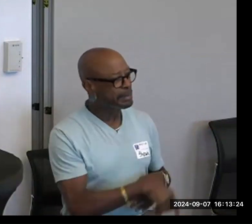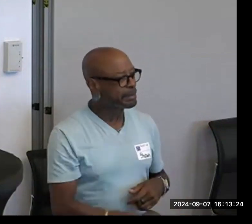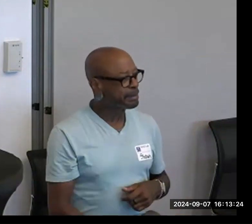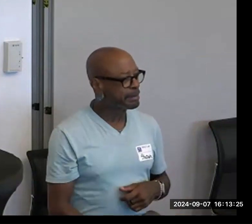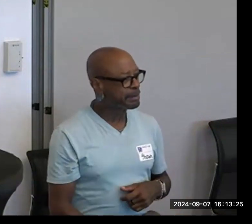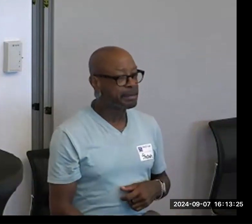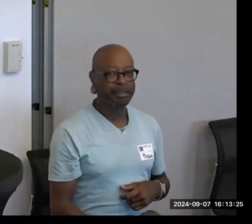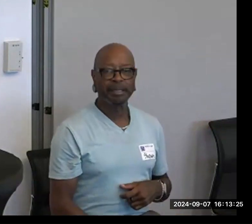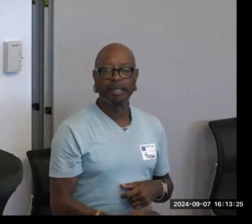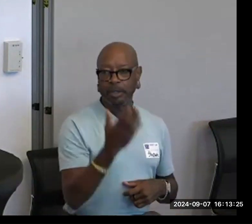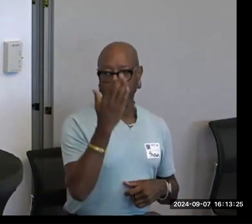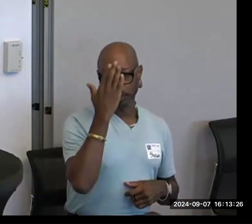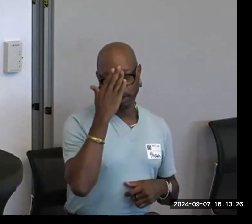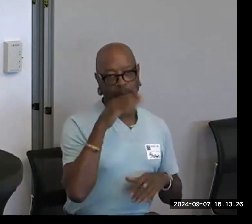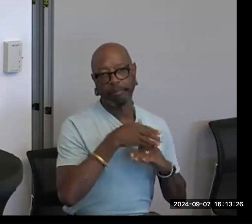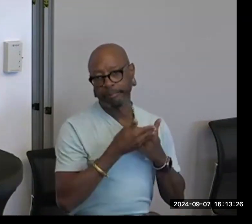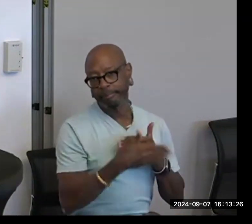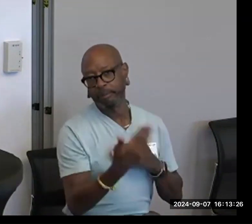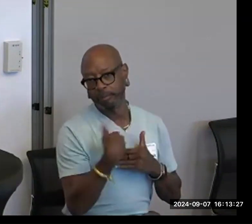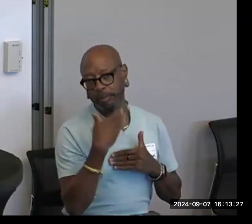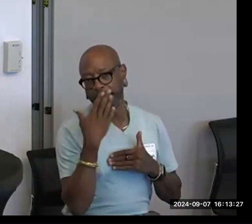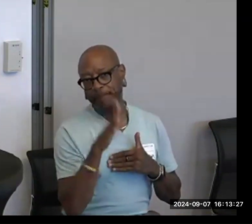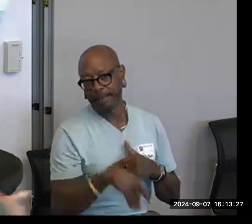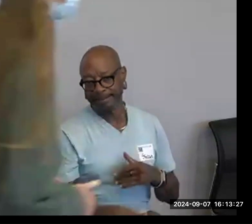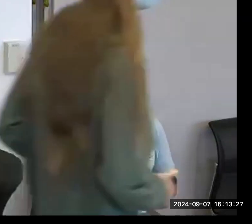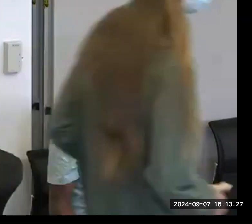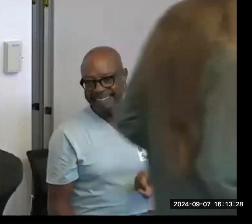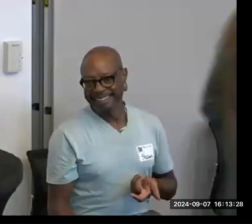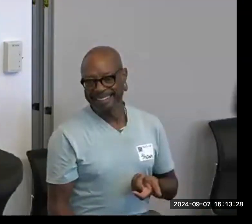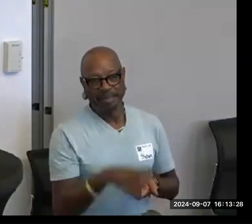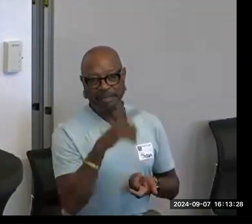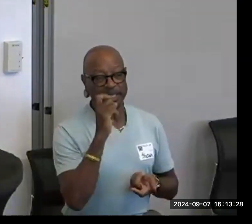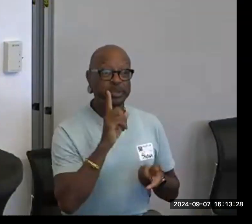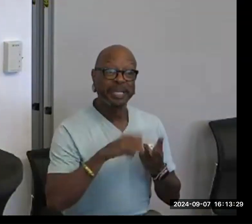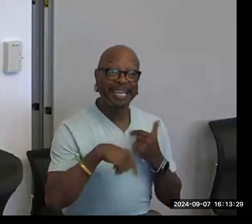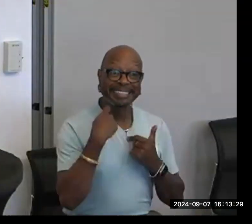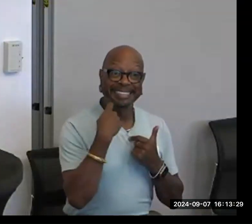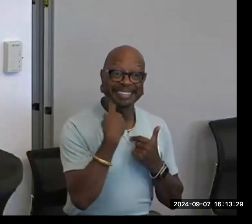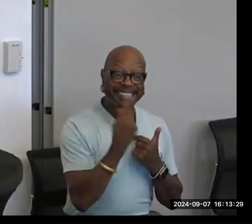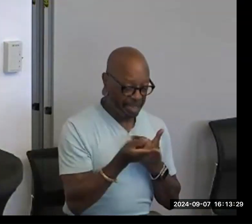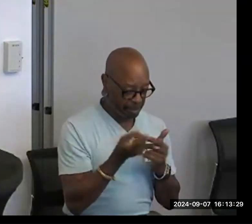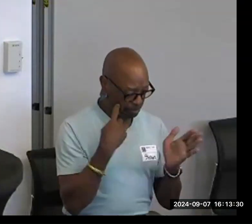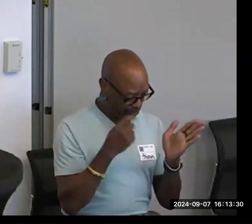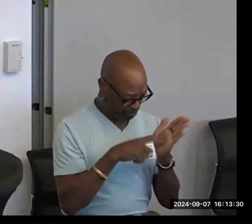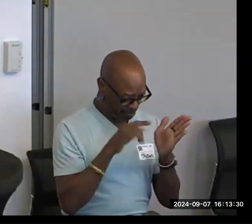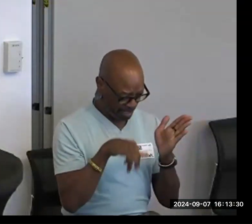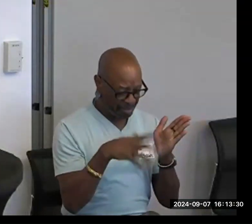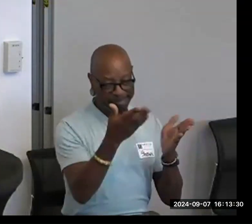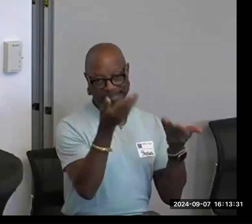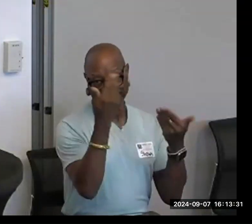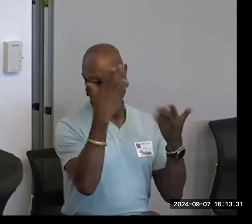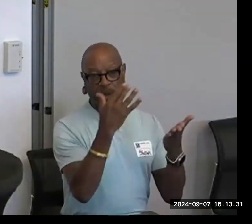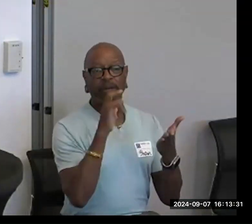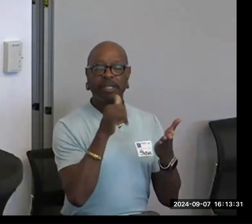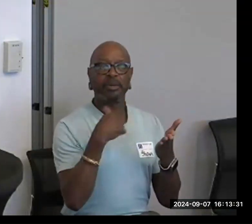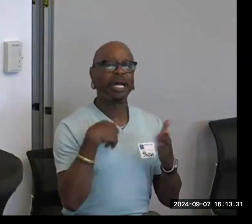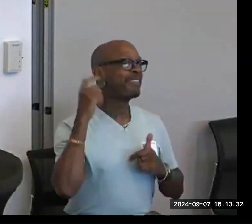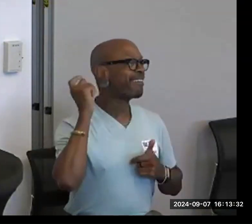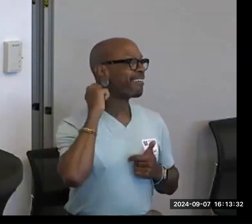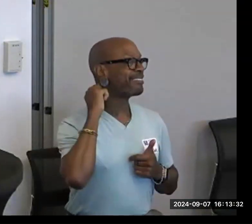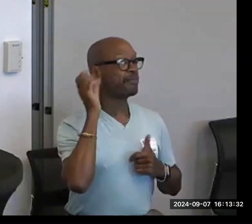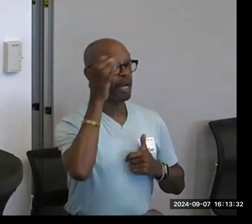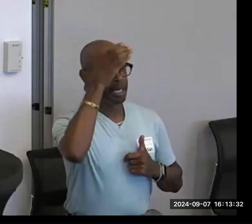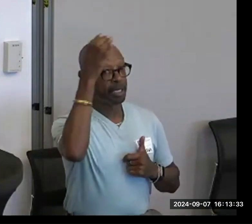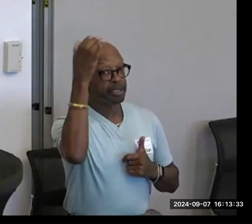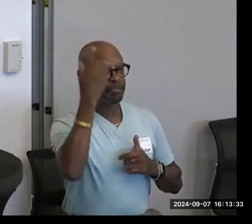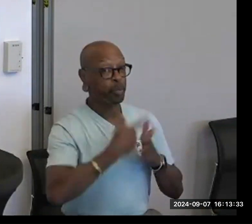And you know it's going to go badly, because you can't tell what it is. If you don't have a cognitive concept